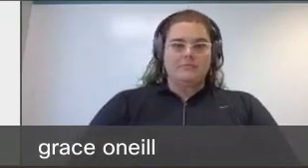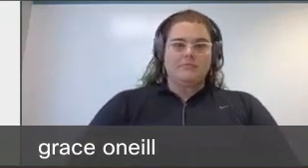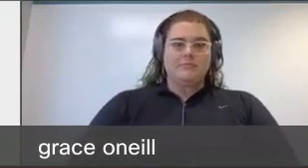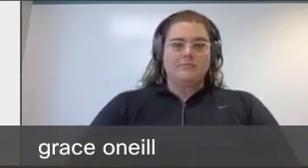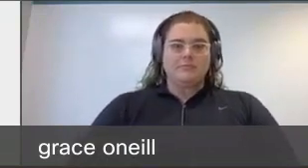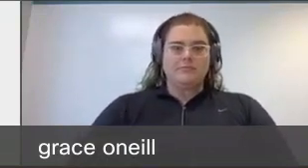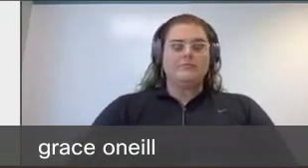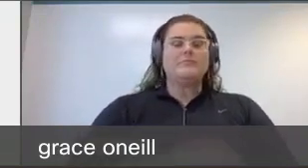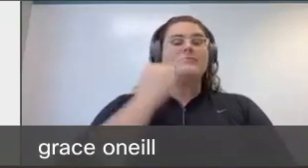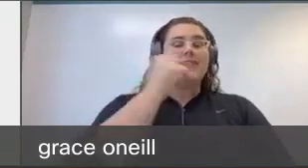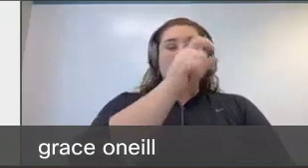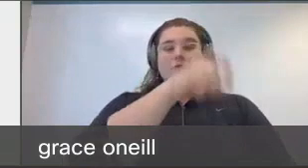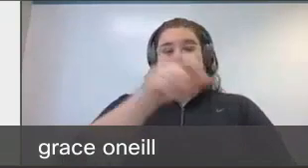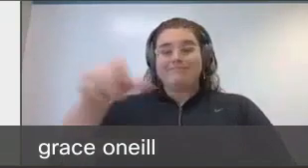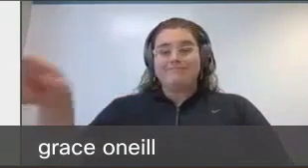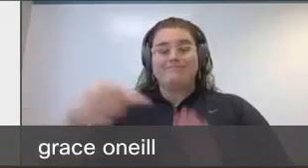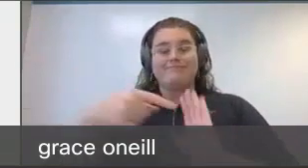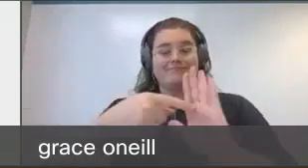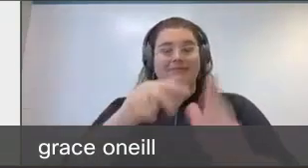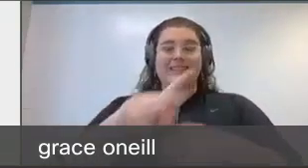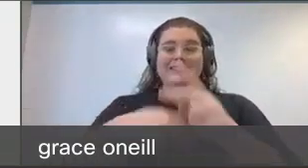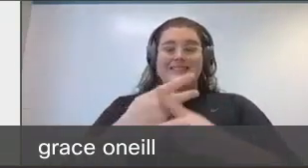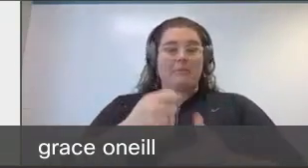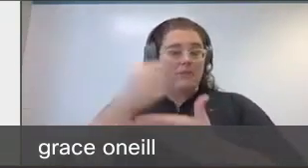So by placement type,